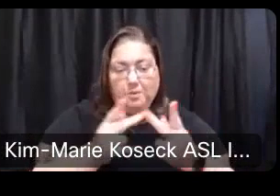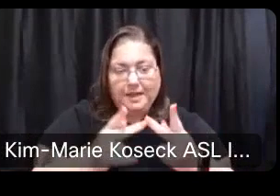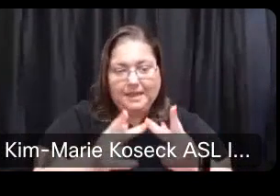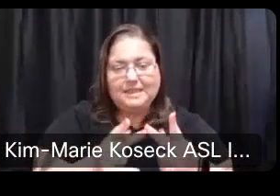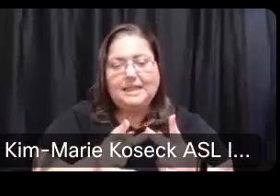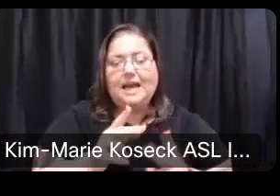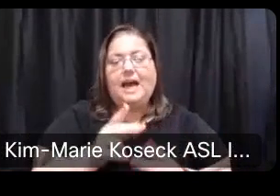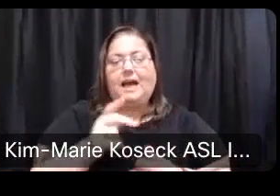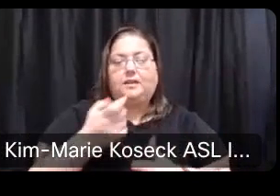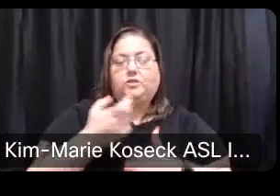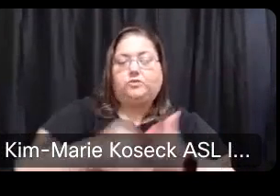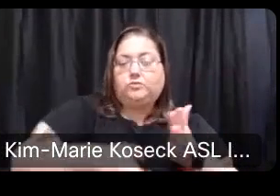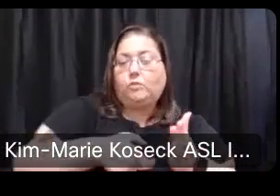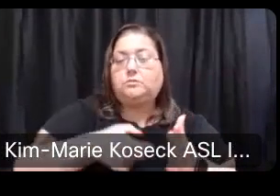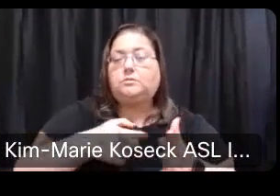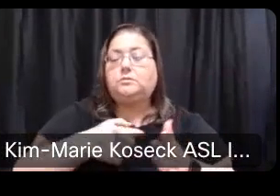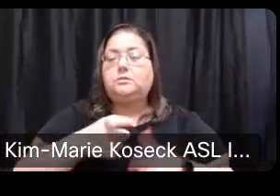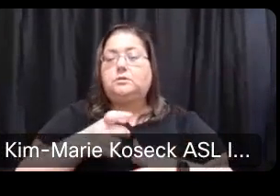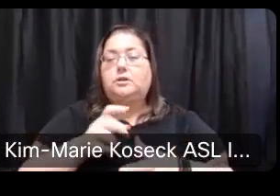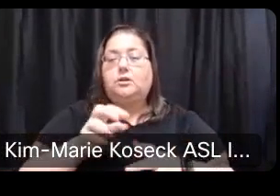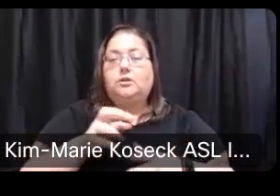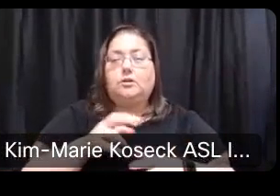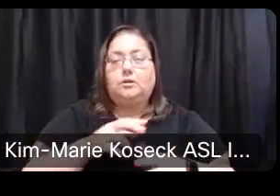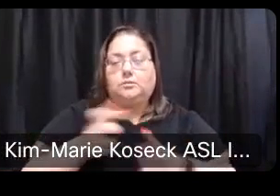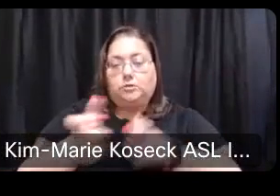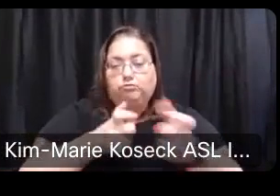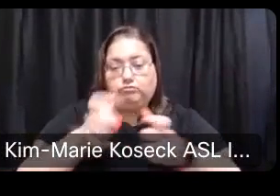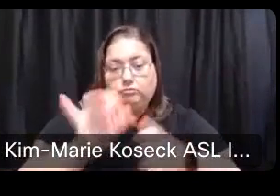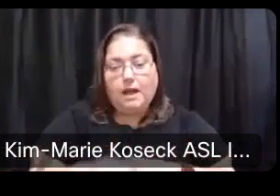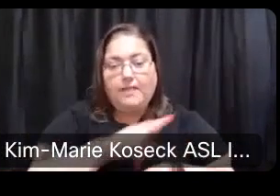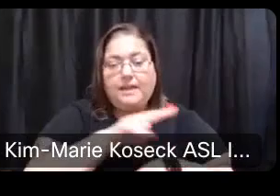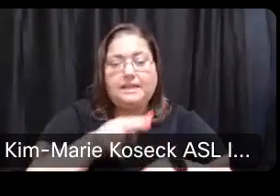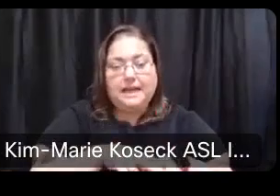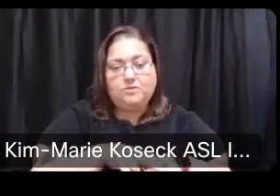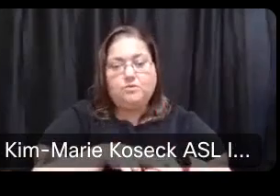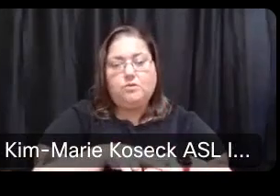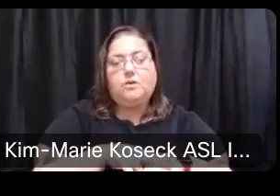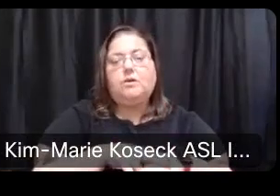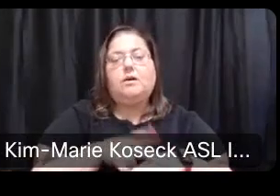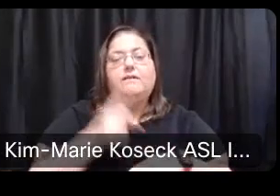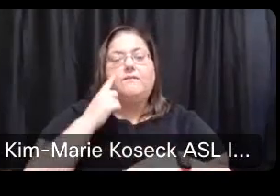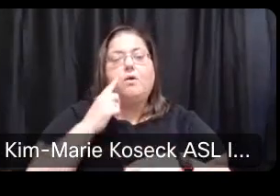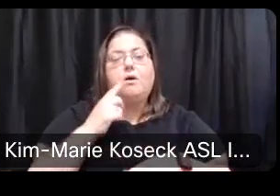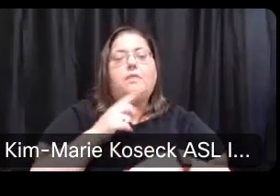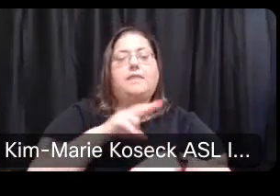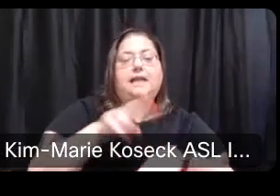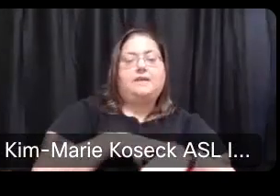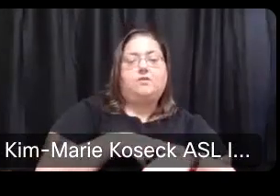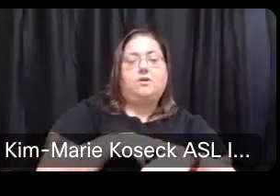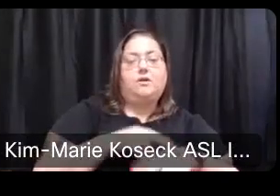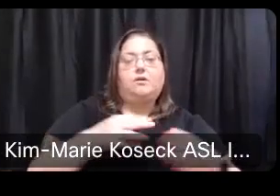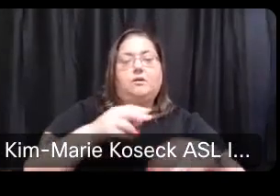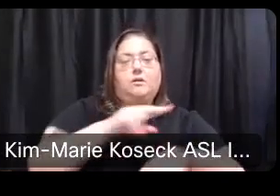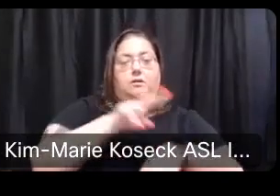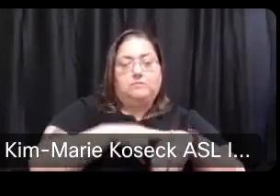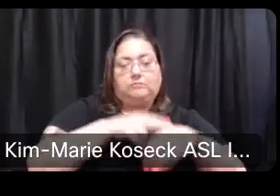regulations. And we required guidance on the use of natural and nature-based resiliency measures. We did that here at DOS